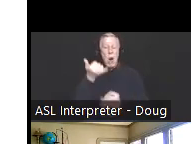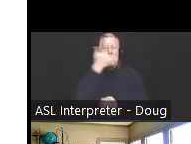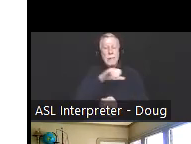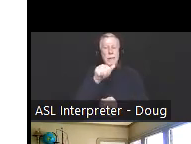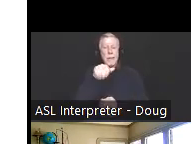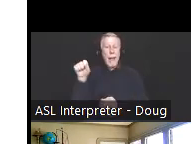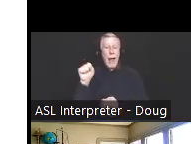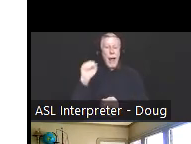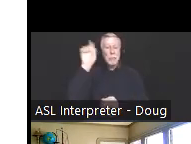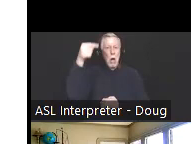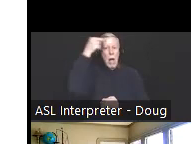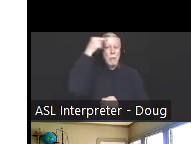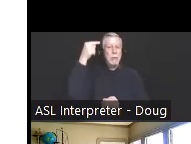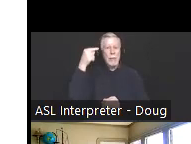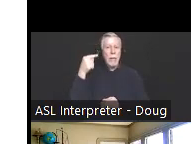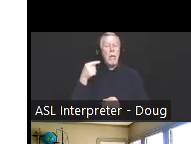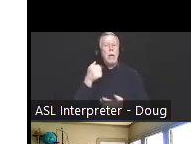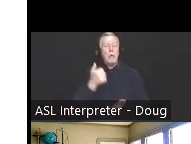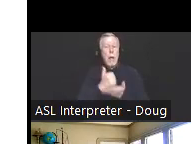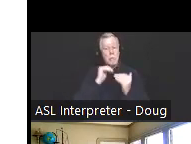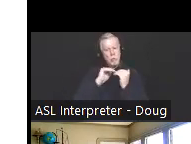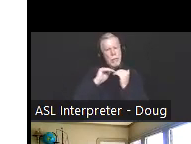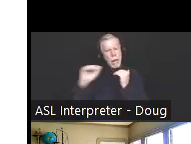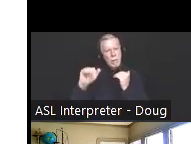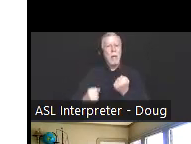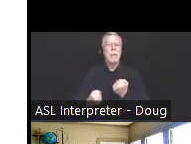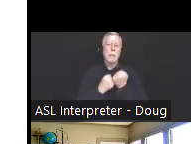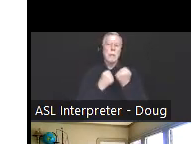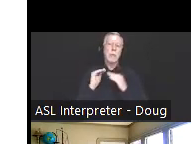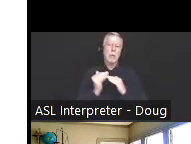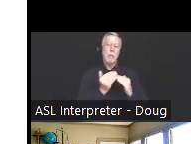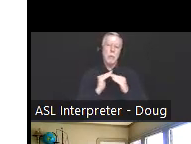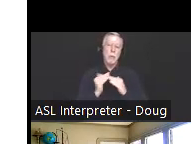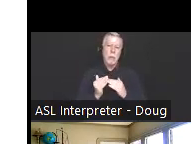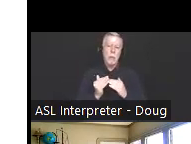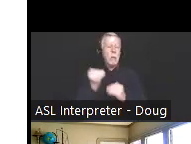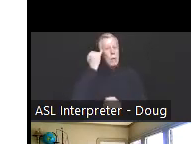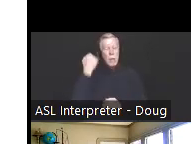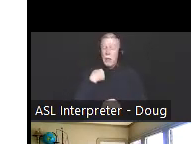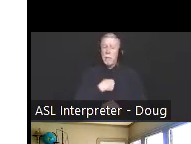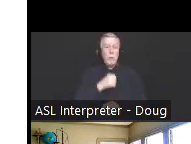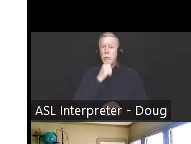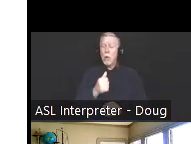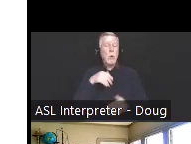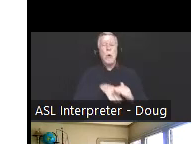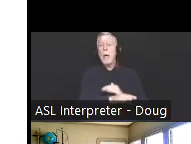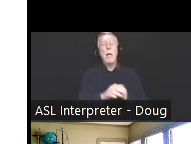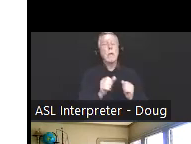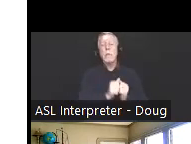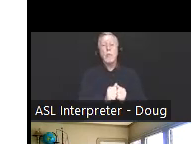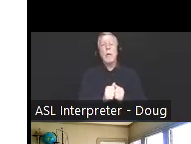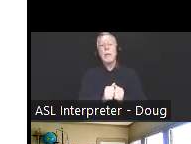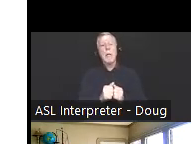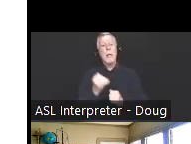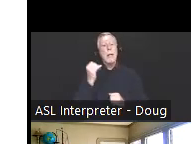bureaucracies to stabilize and support the communities. And if we don't go in with an eye toward